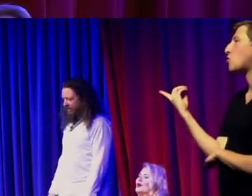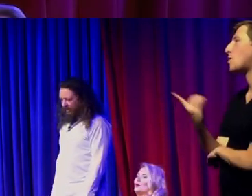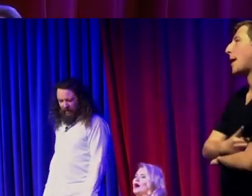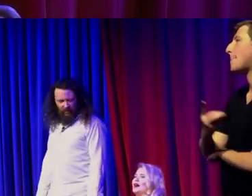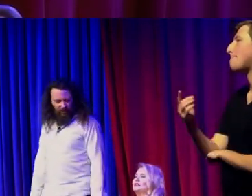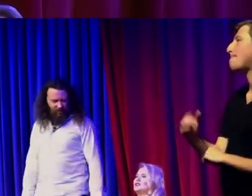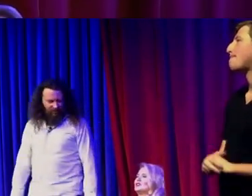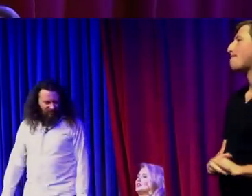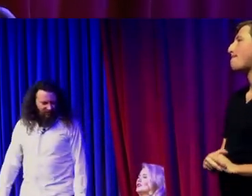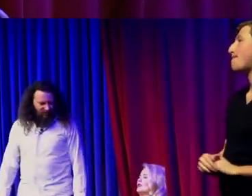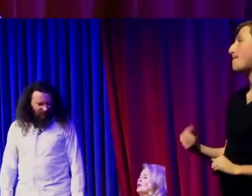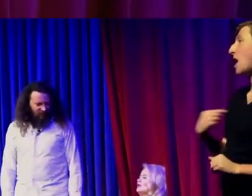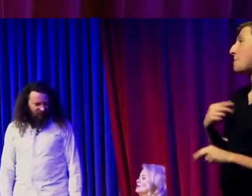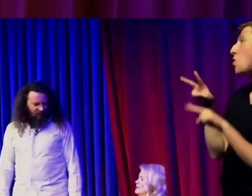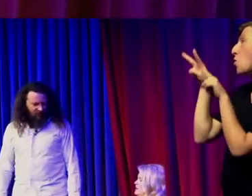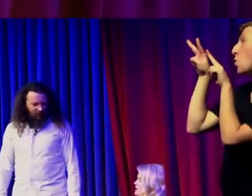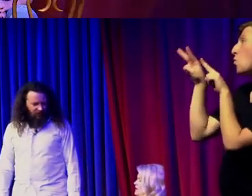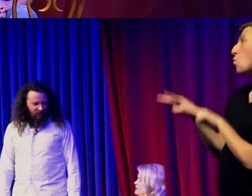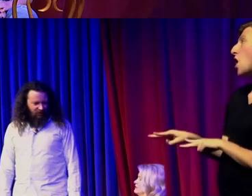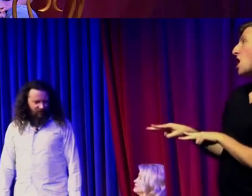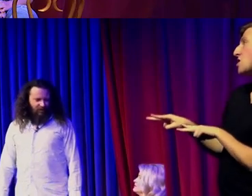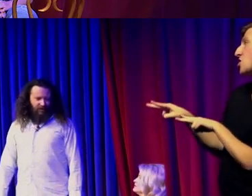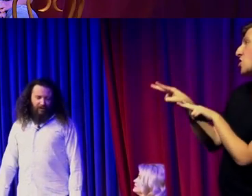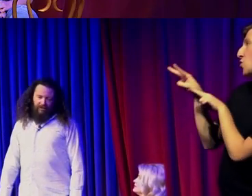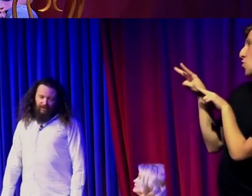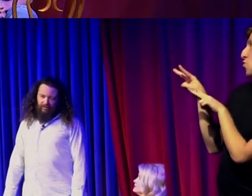Just gonna watch you work.